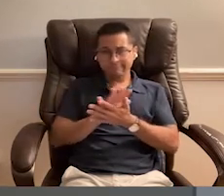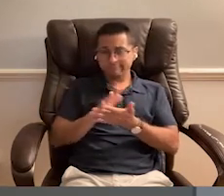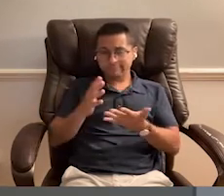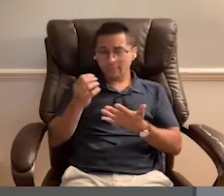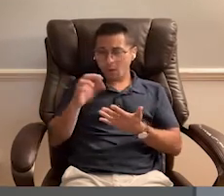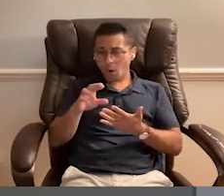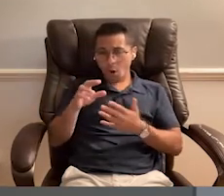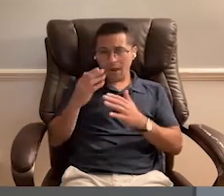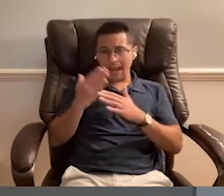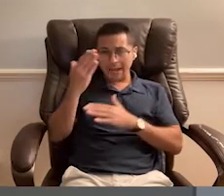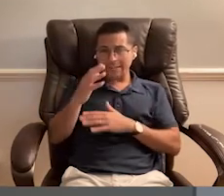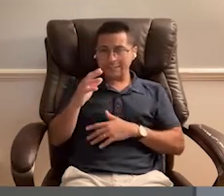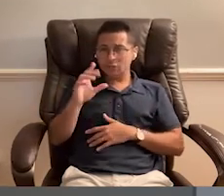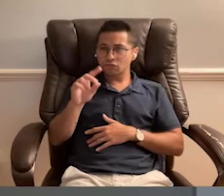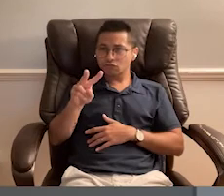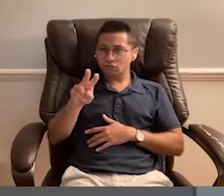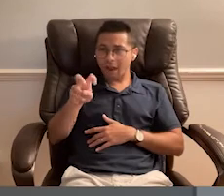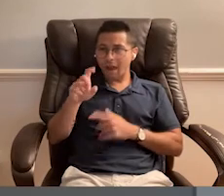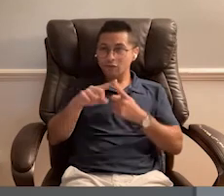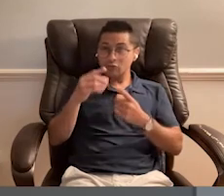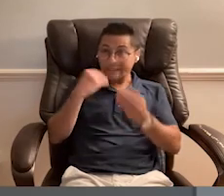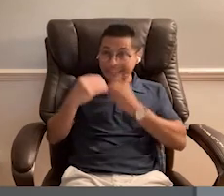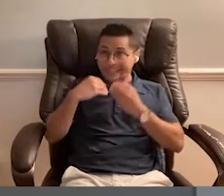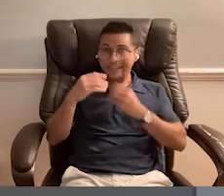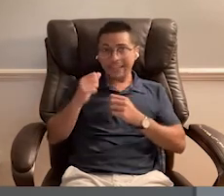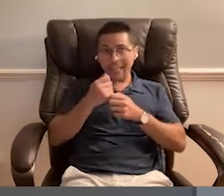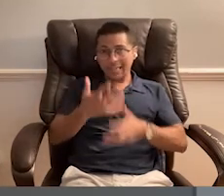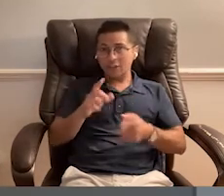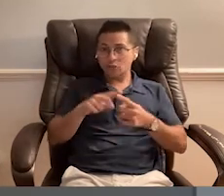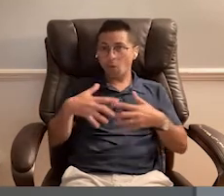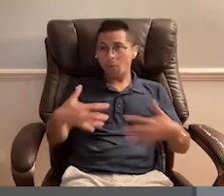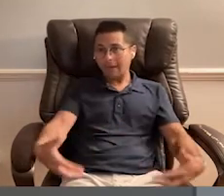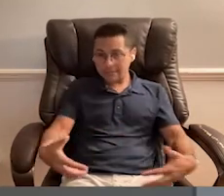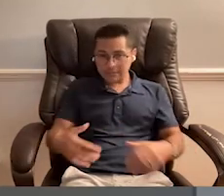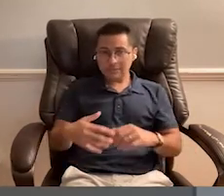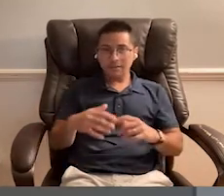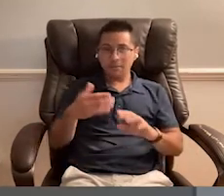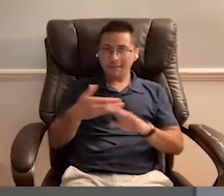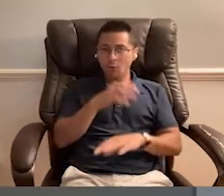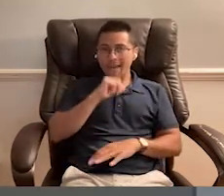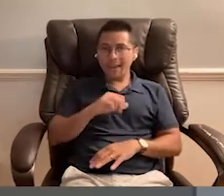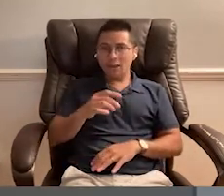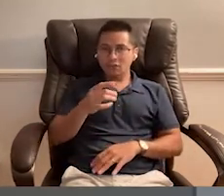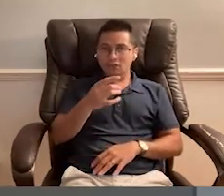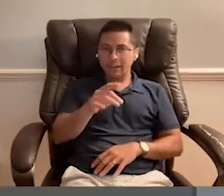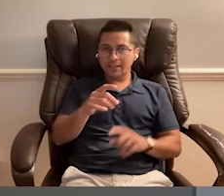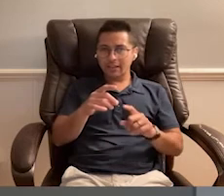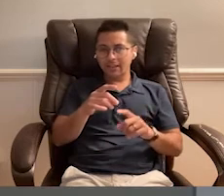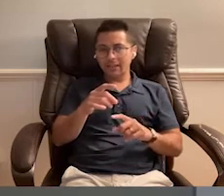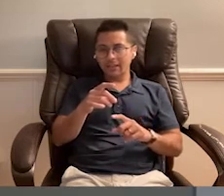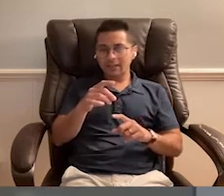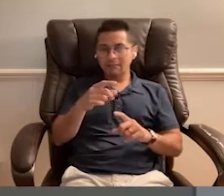failure to thrive, hyperphagia, or an excessive drive to eat, which leads to obesity, usually by